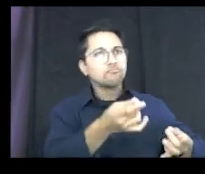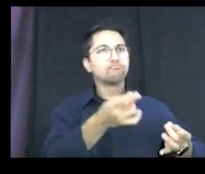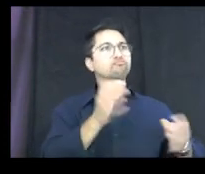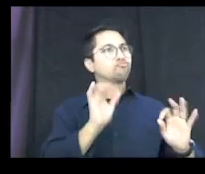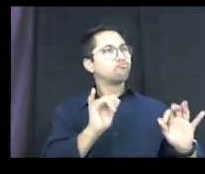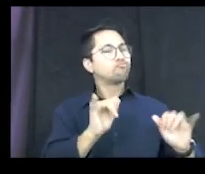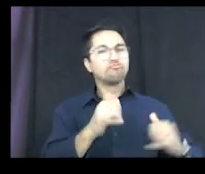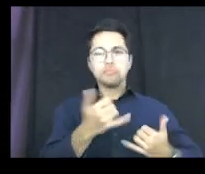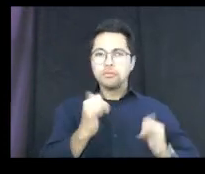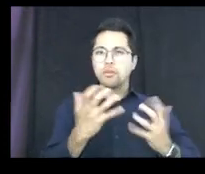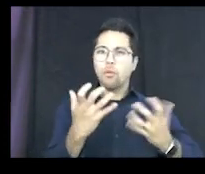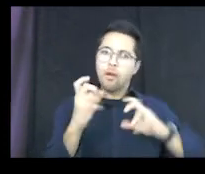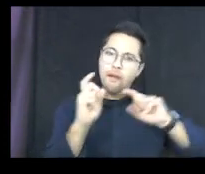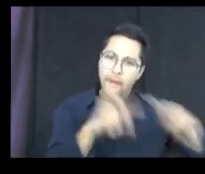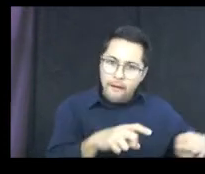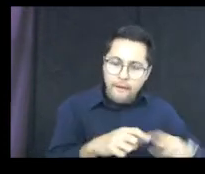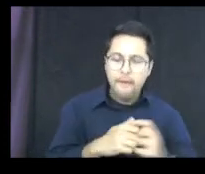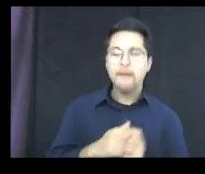and